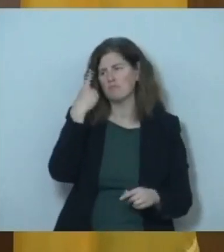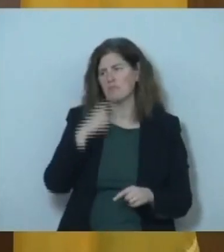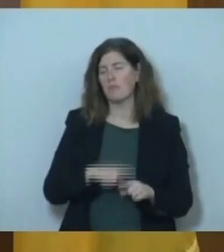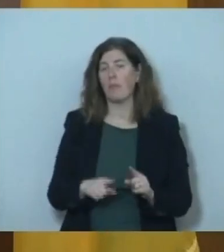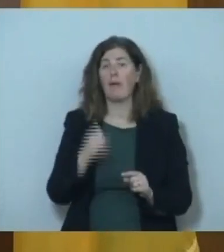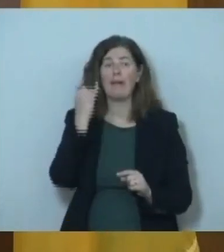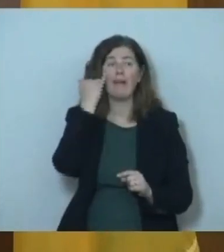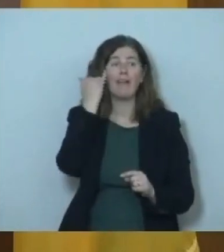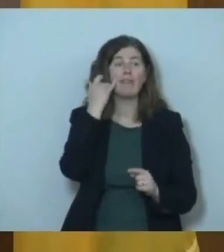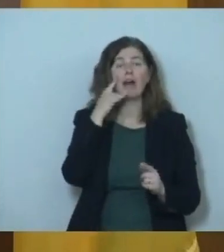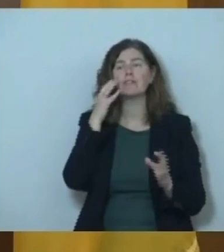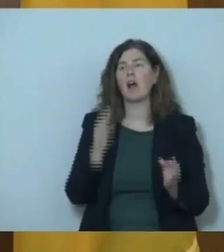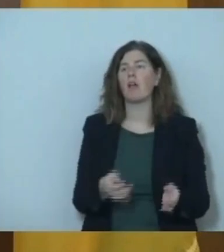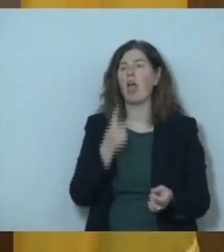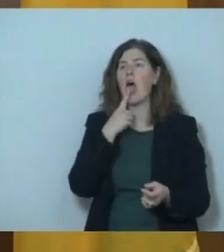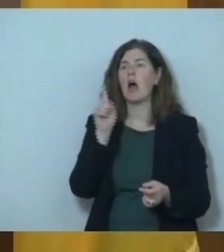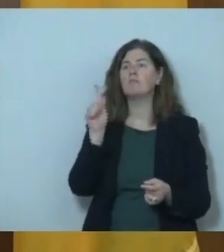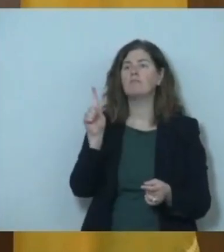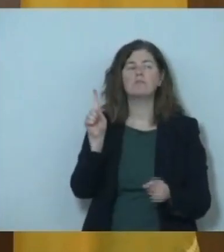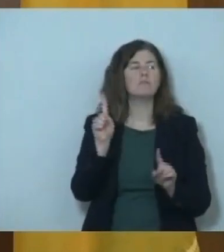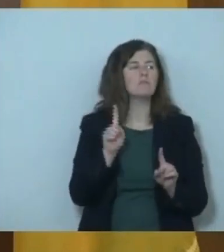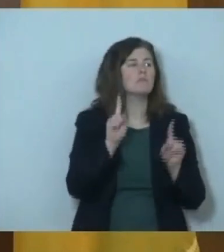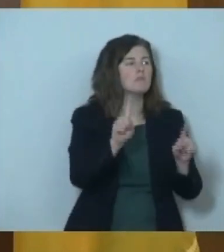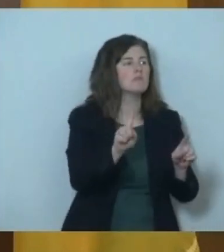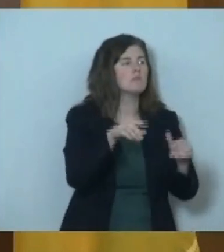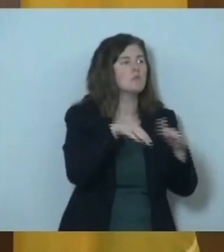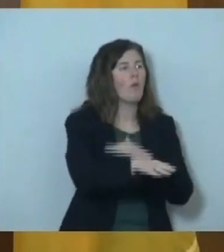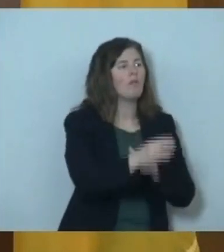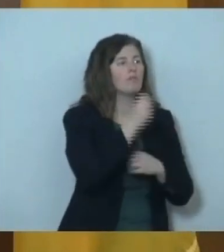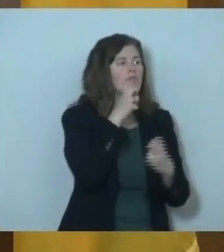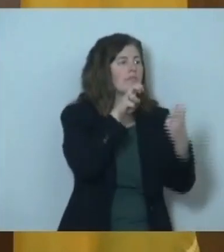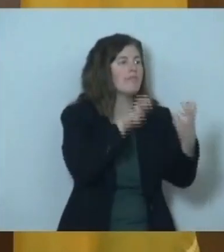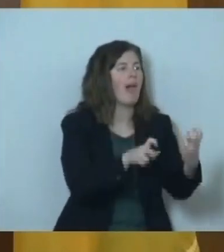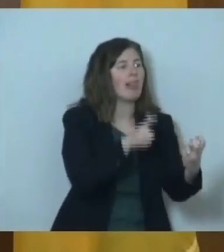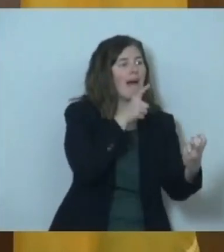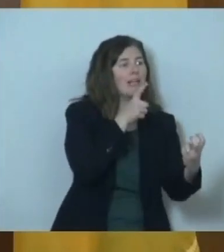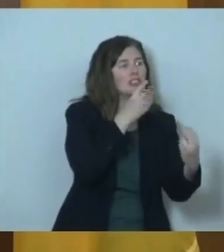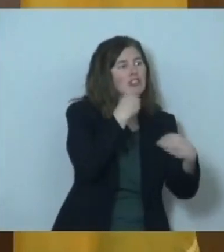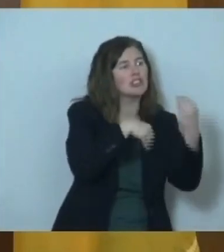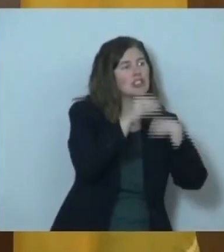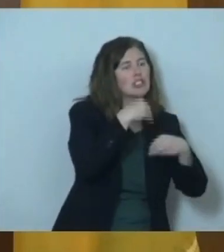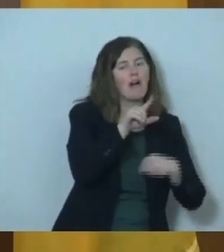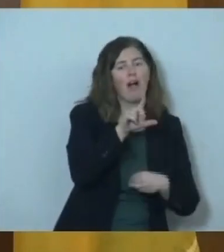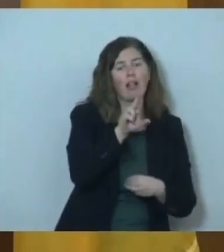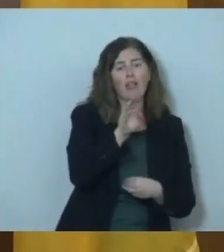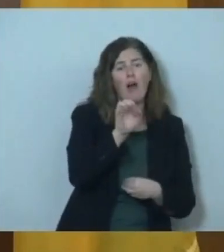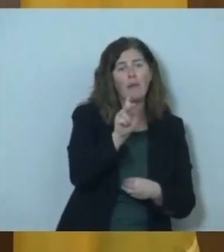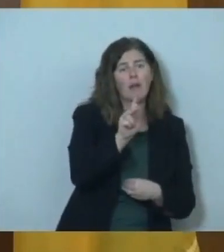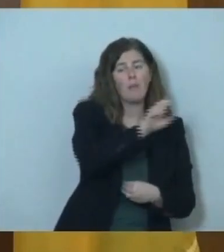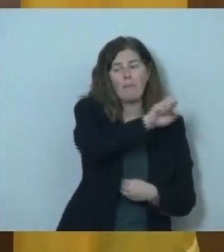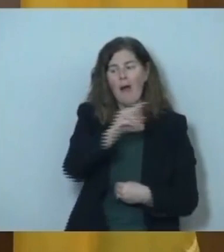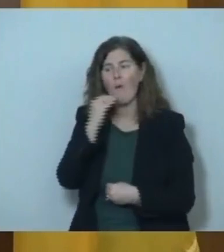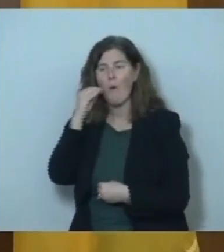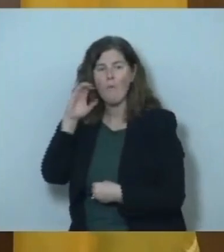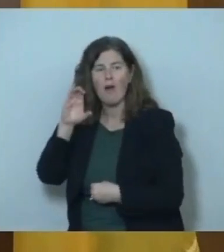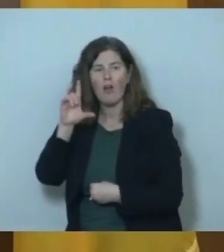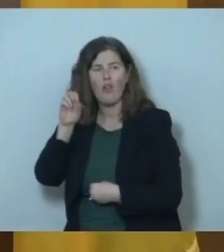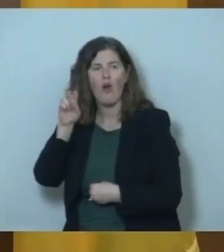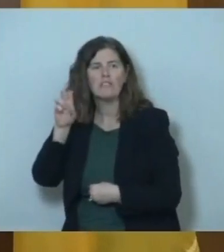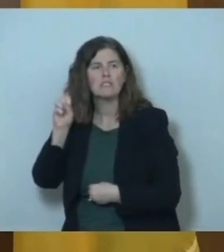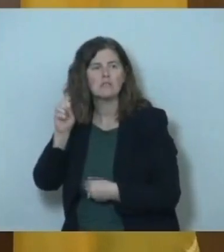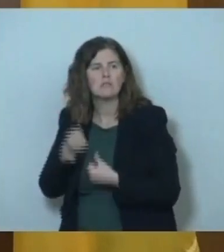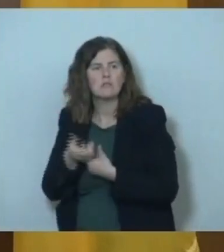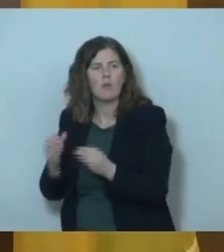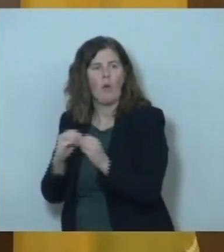in Lubbock, you're creating risk in Clovis. If you're shopping or going to a